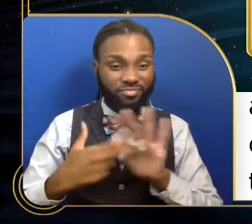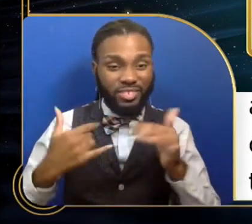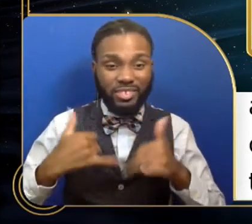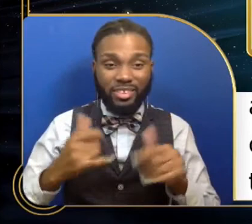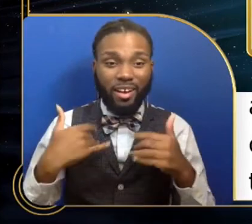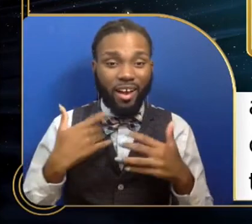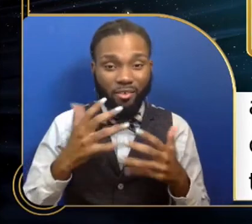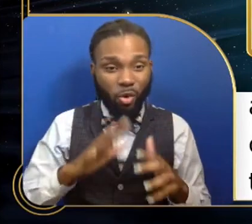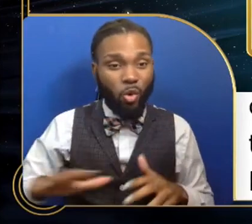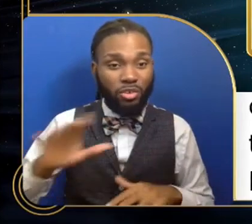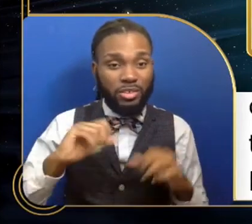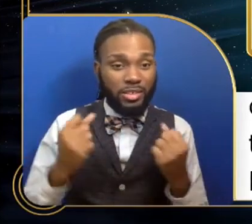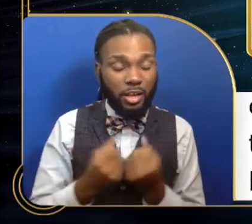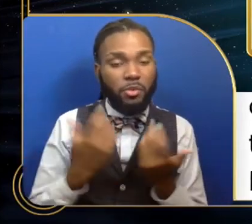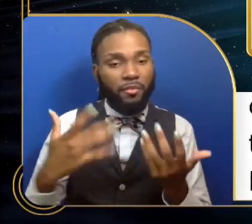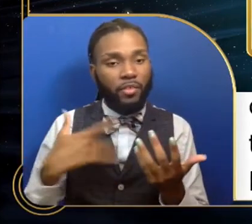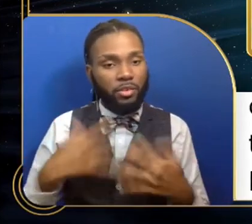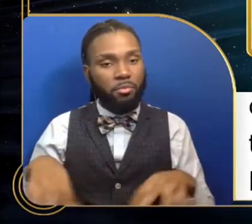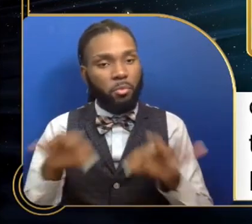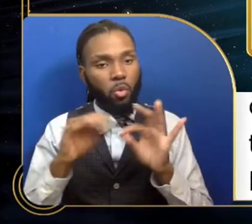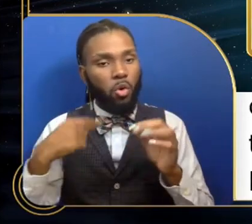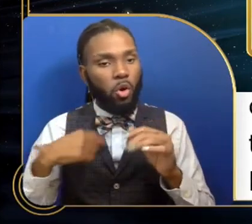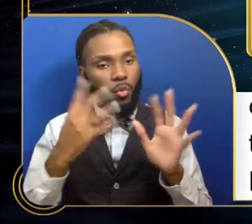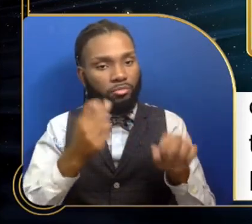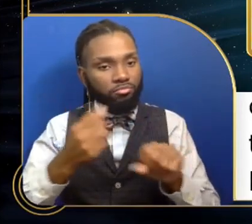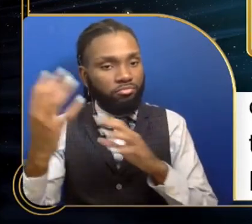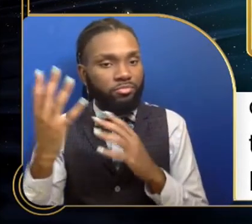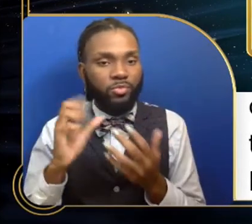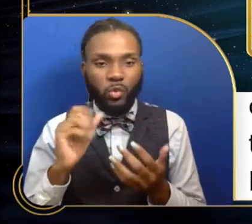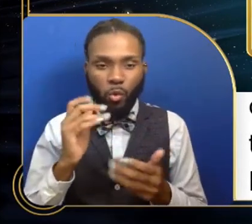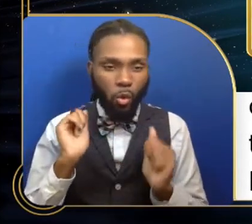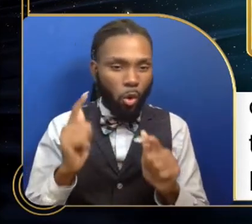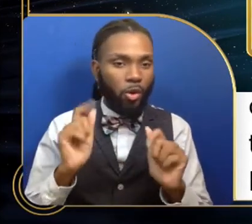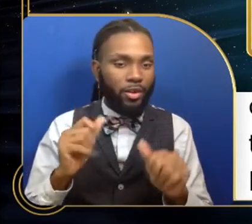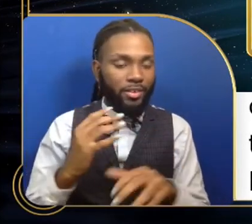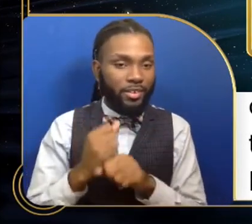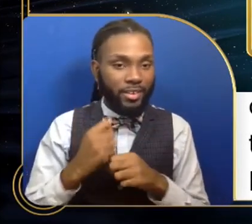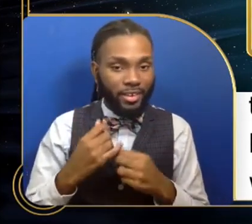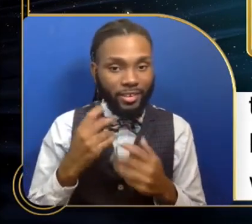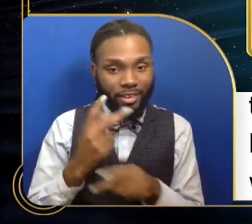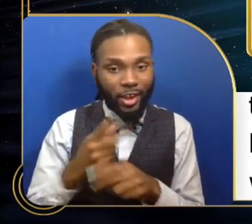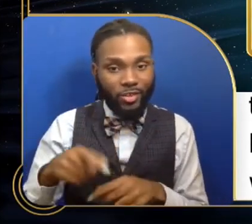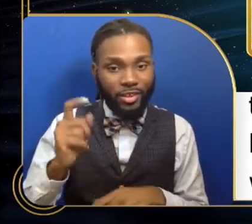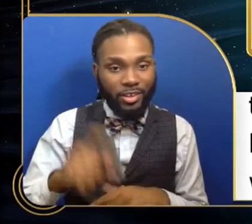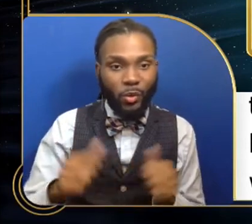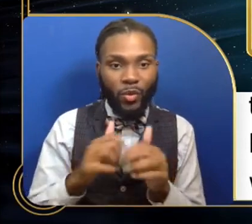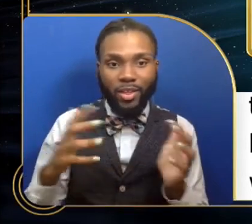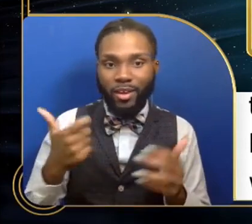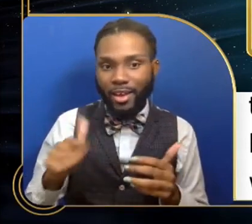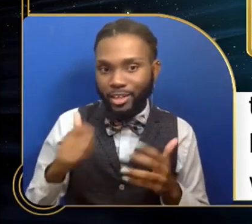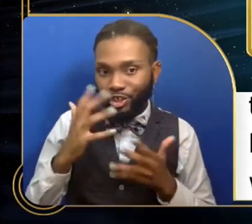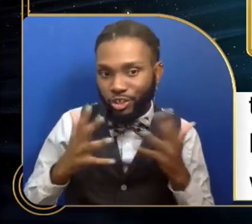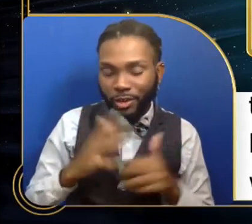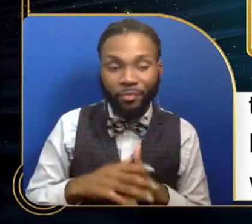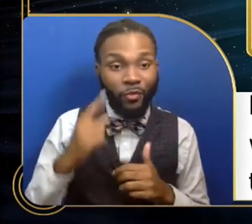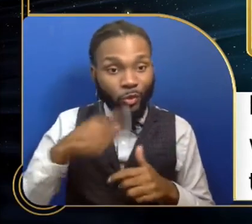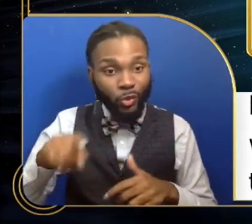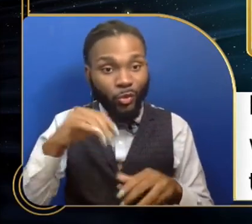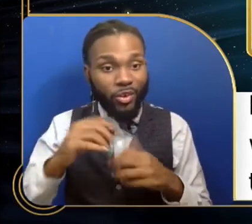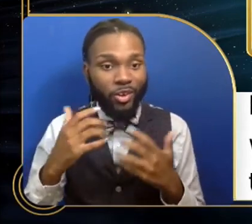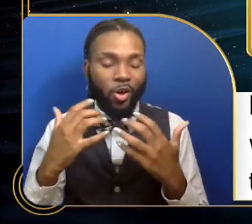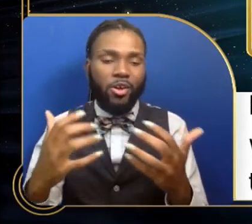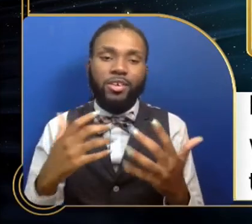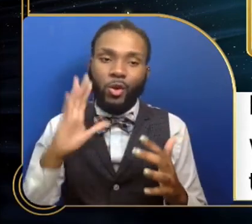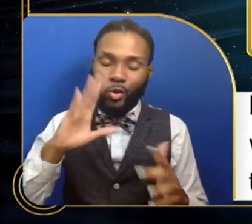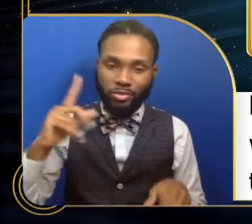that we break those down so everyone can get the care they need with no shame. To all of you in the audience, I know it's been a crazy few years, but I want you to hang in